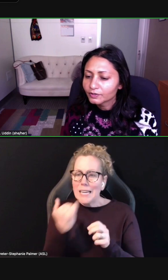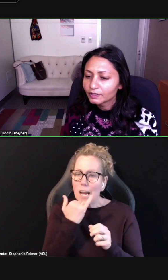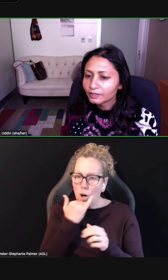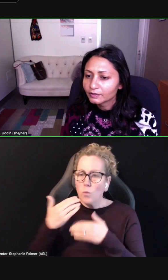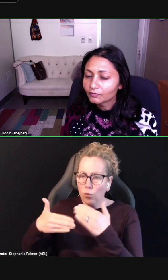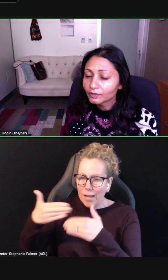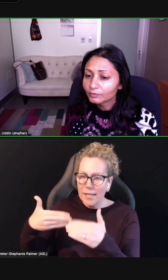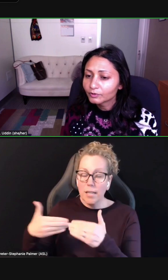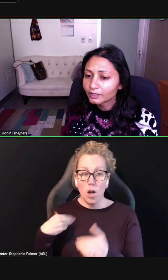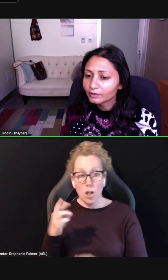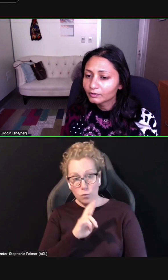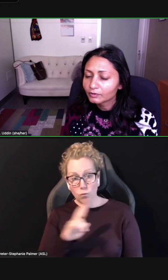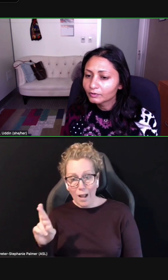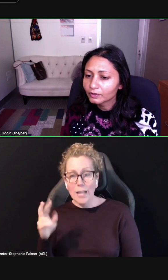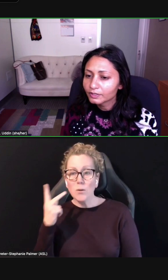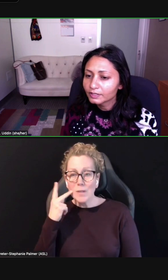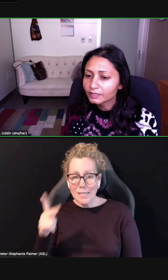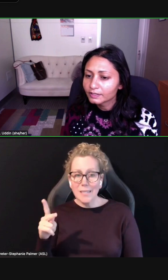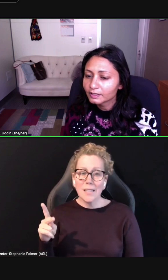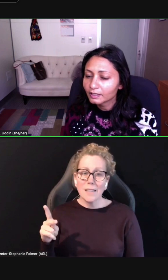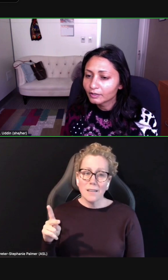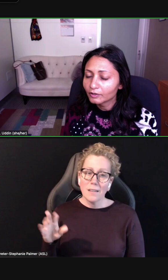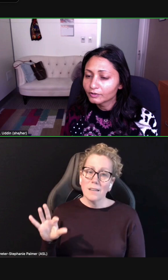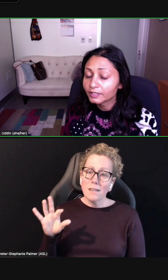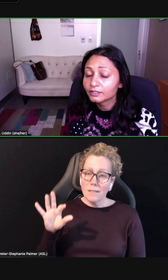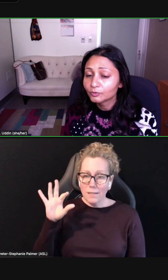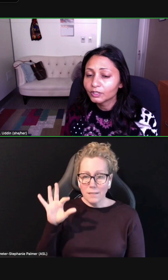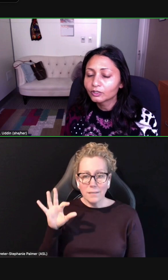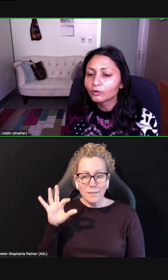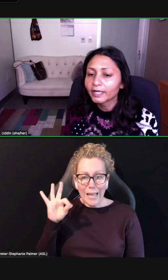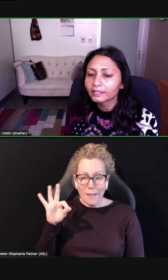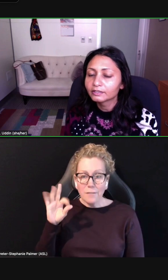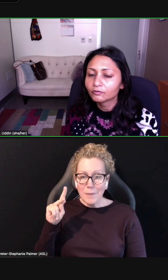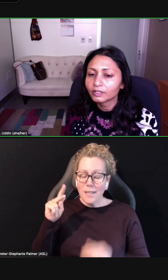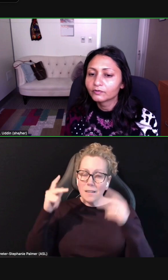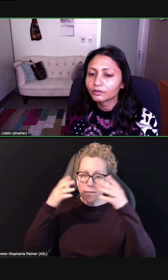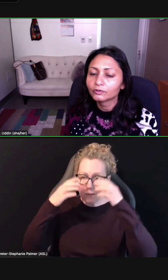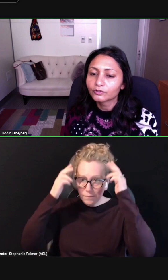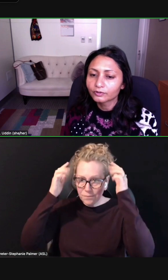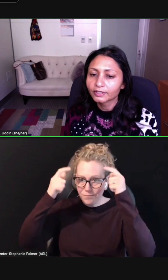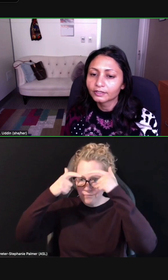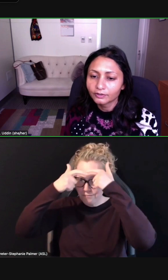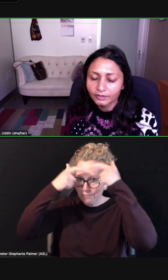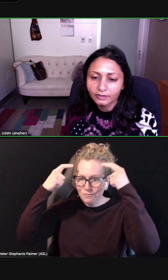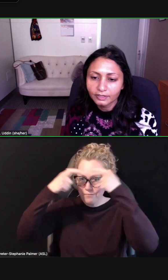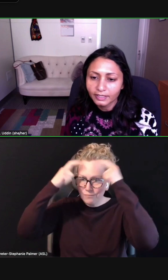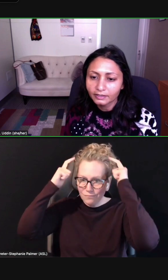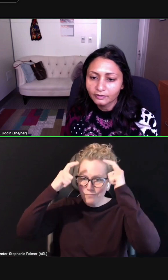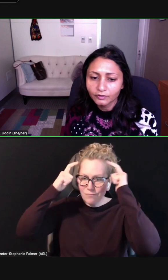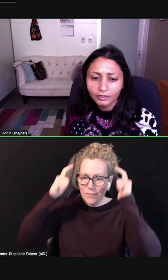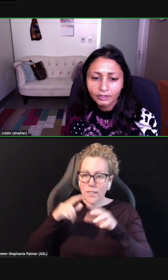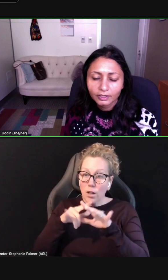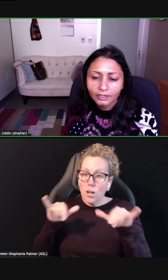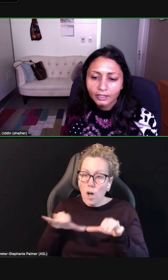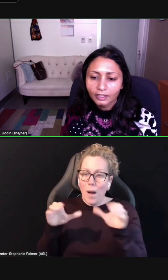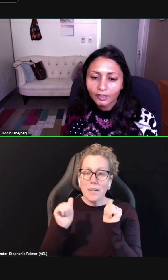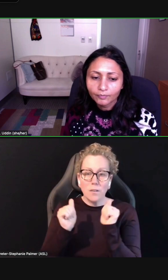right, you'll see that the frontal parietal cortices tend to be coactive whenever the dorsal anterior insula is